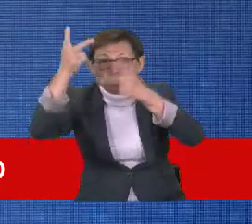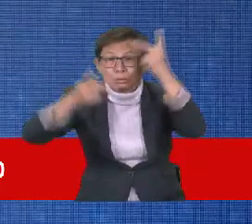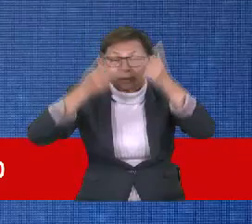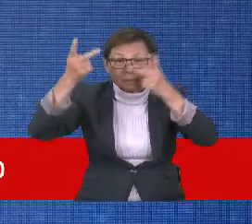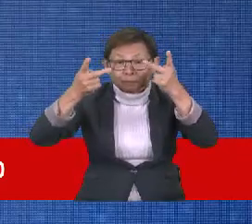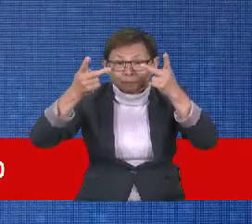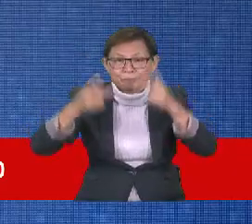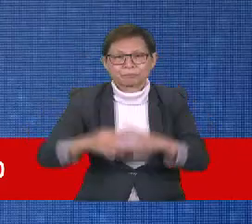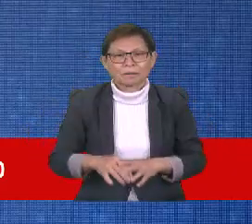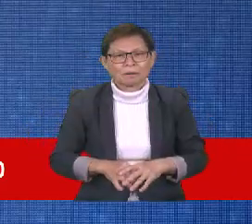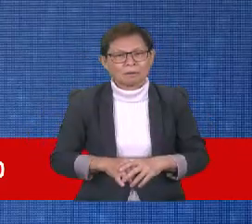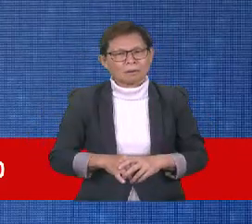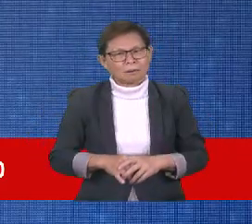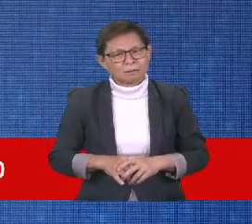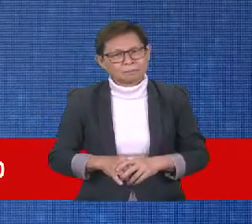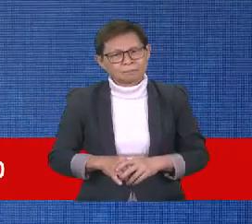and I was